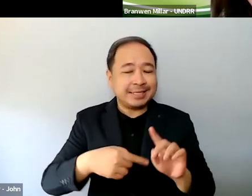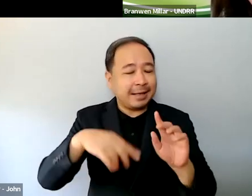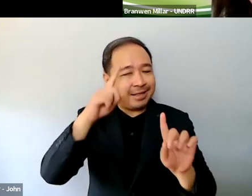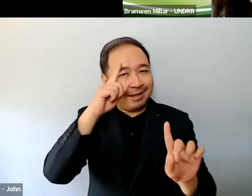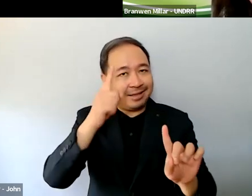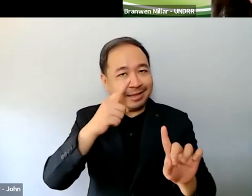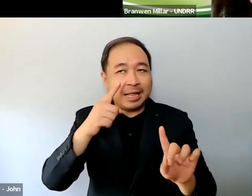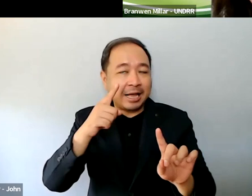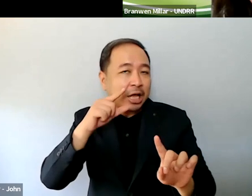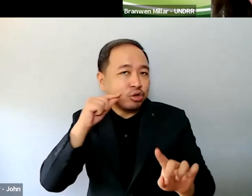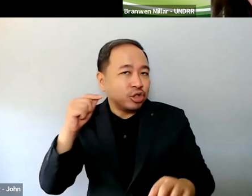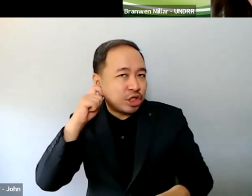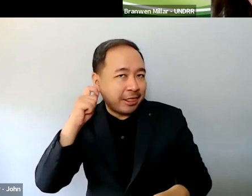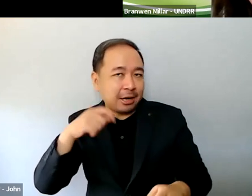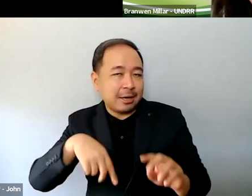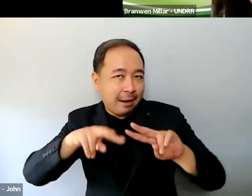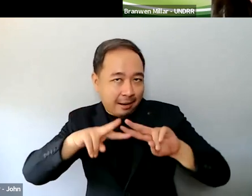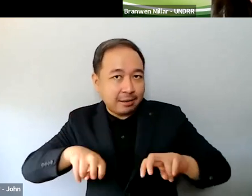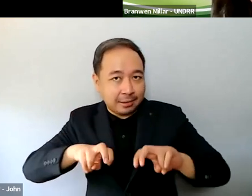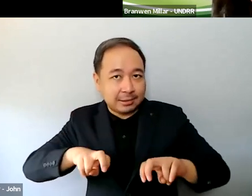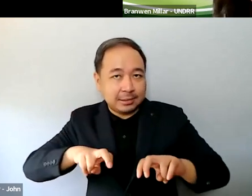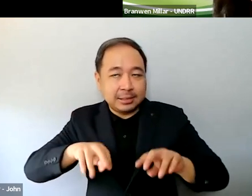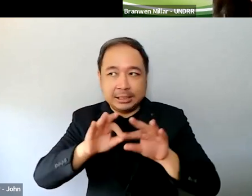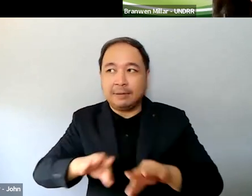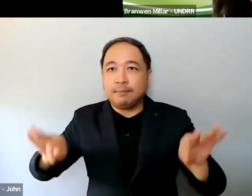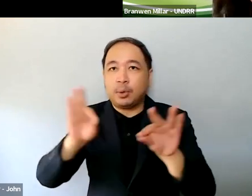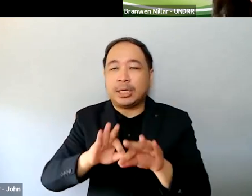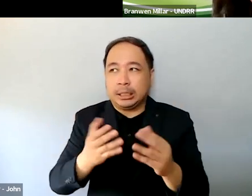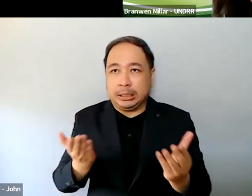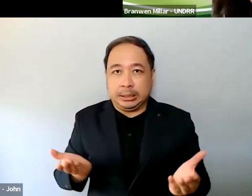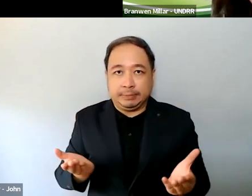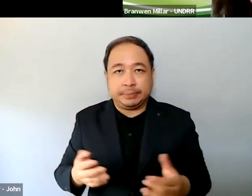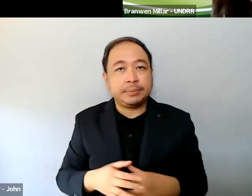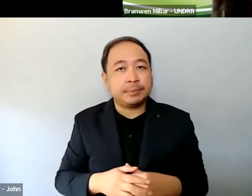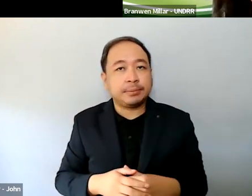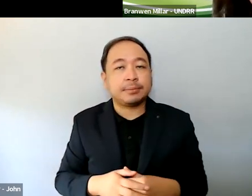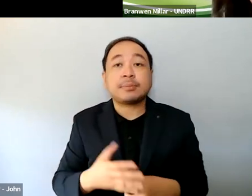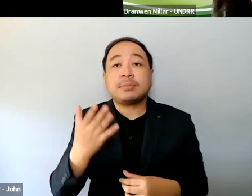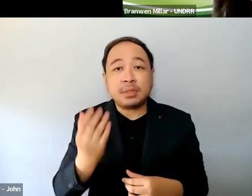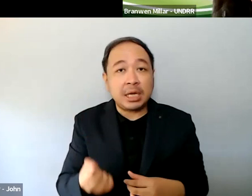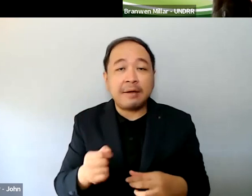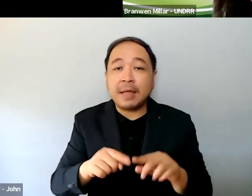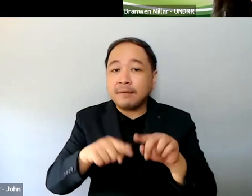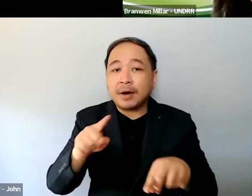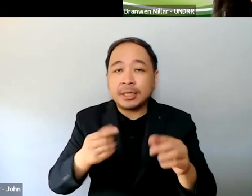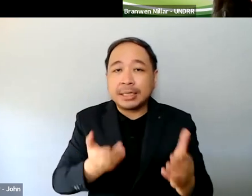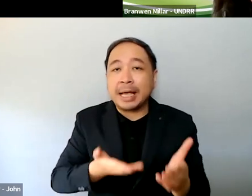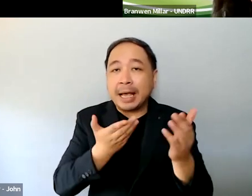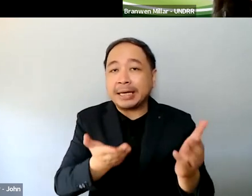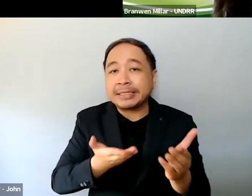is paramount in this context. There are other recommendations that can be accessed from that.